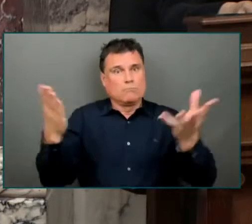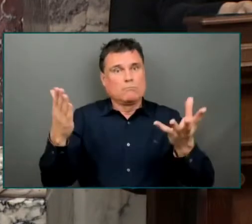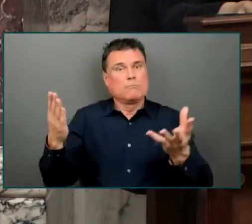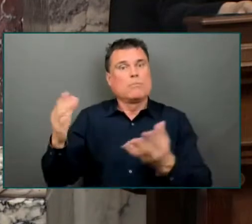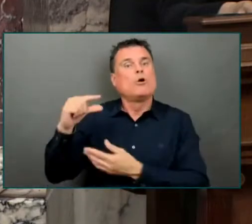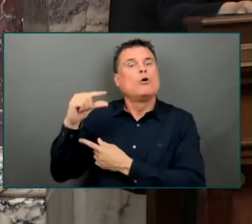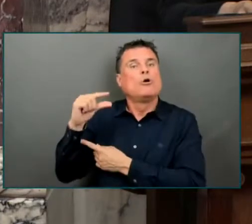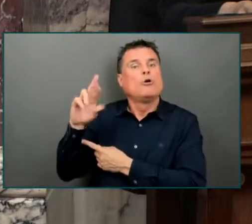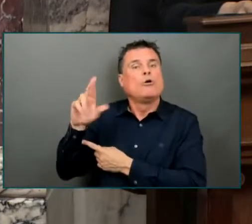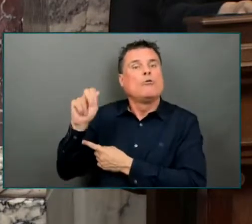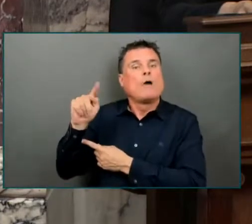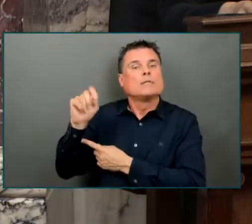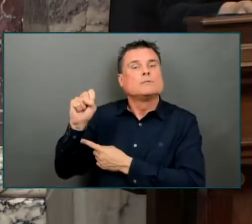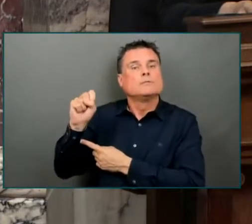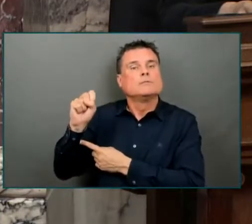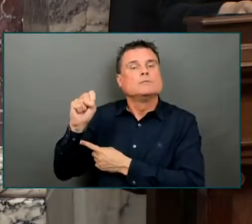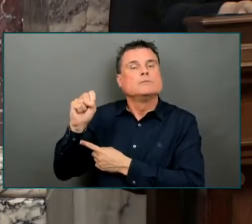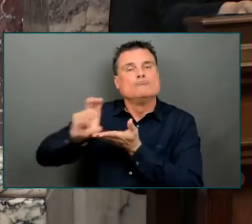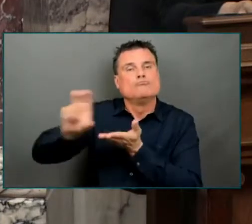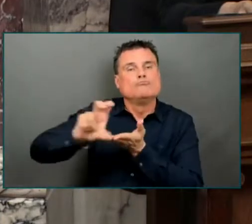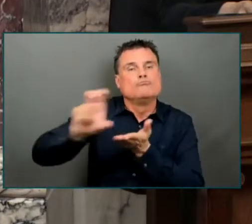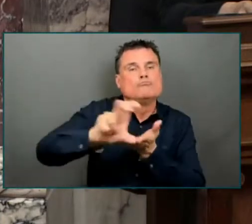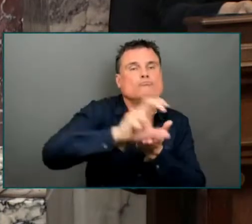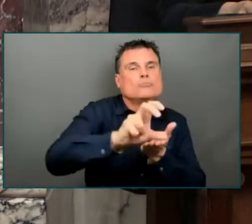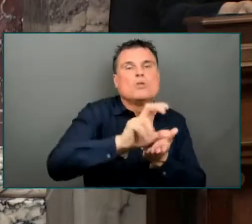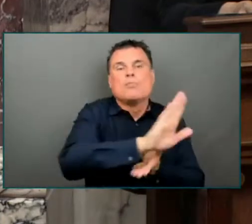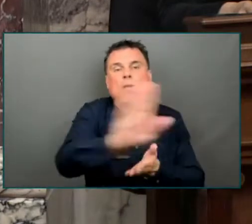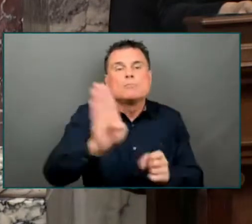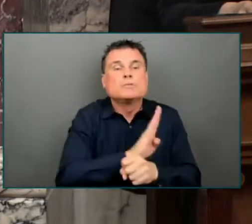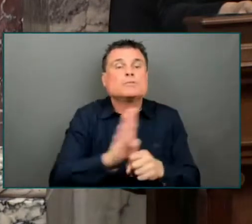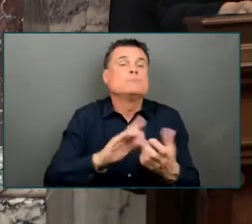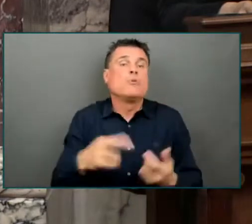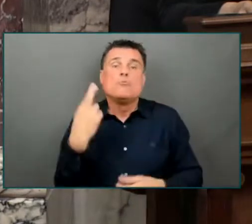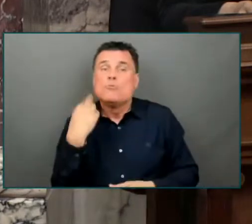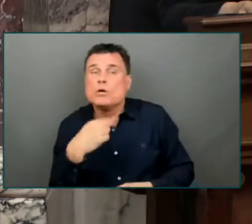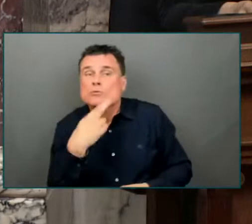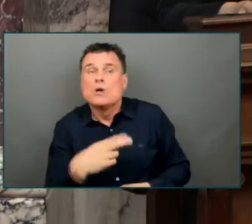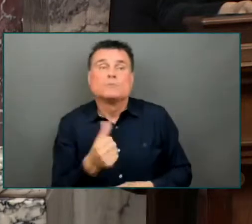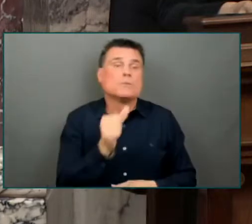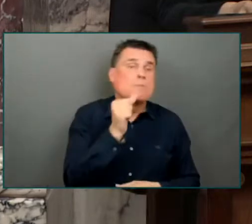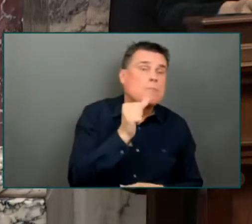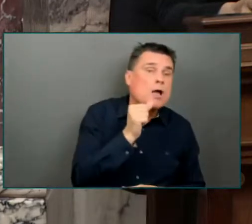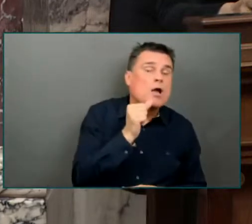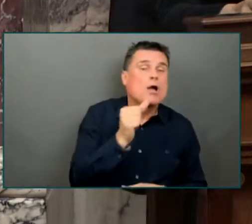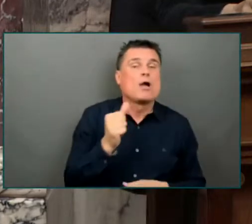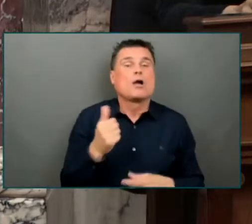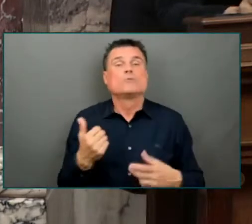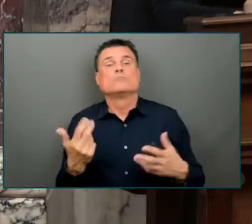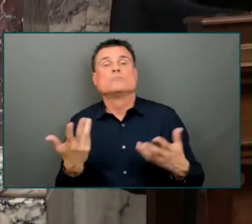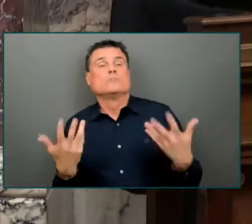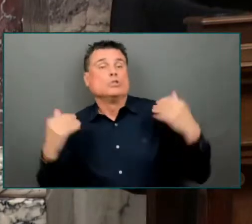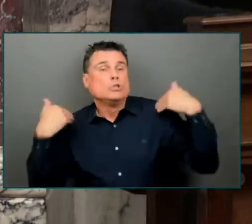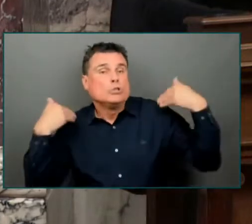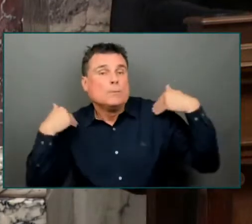local businesses that were most affected by necessary public health restrictions to battle the spring wave of the